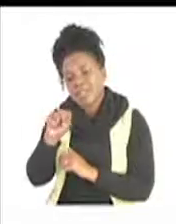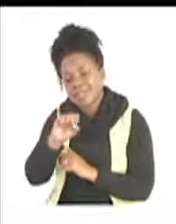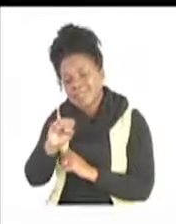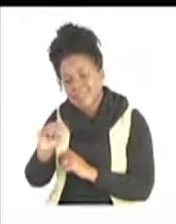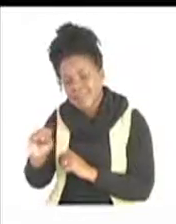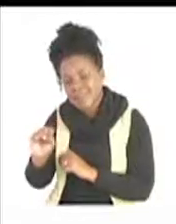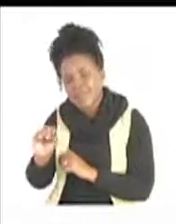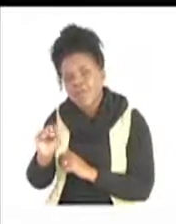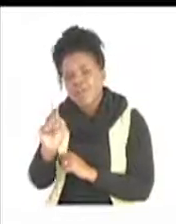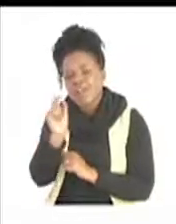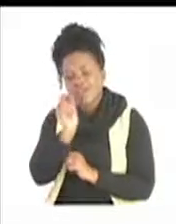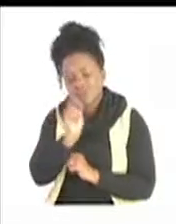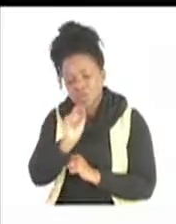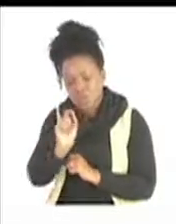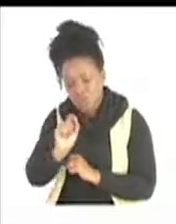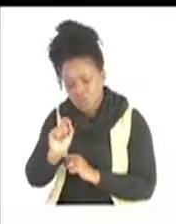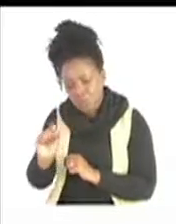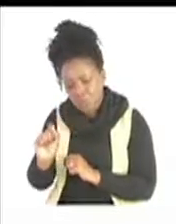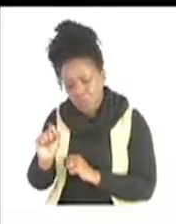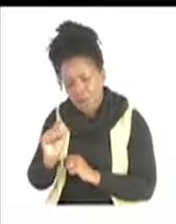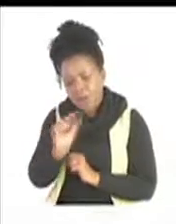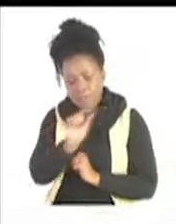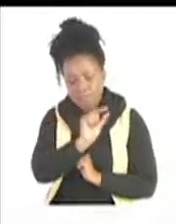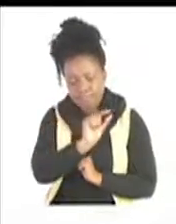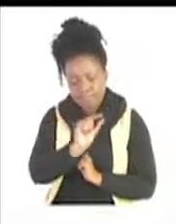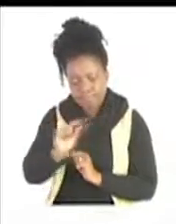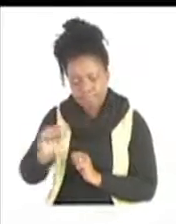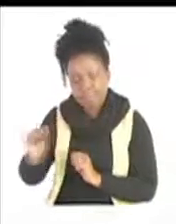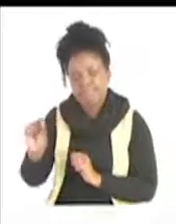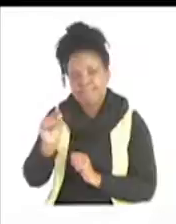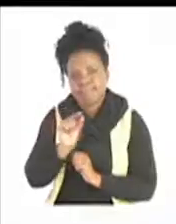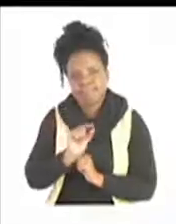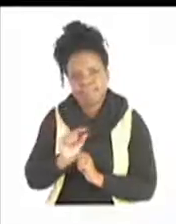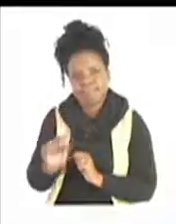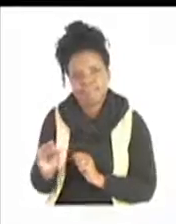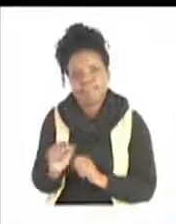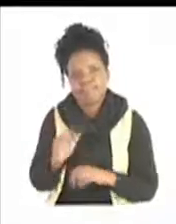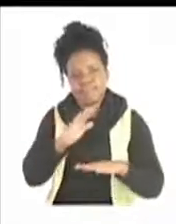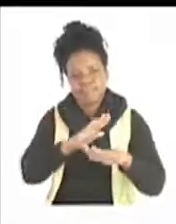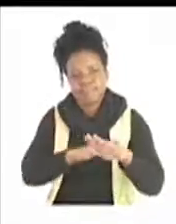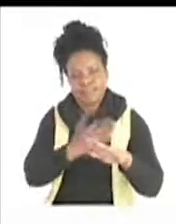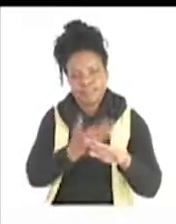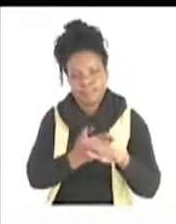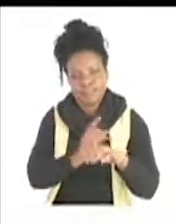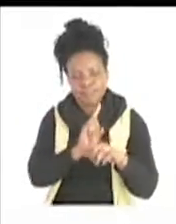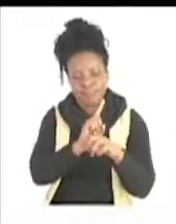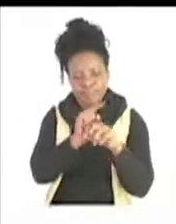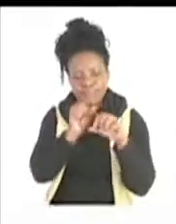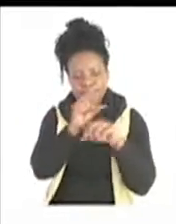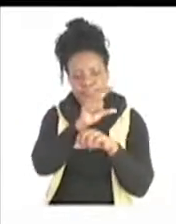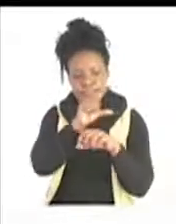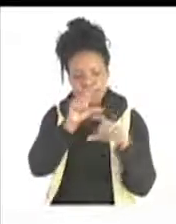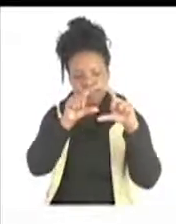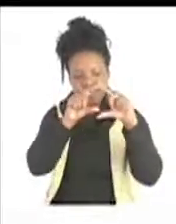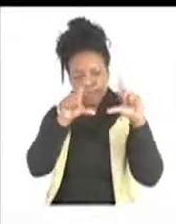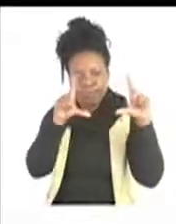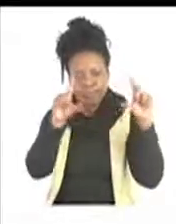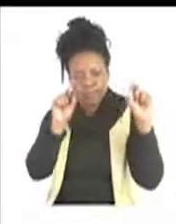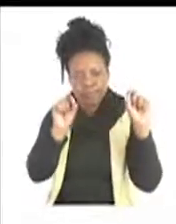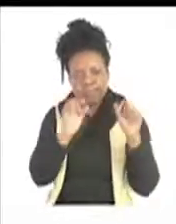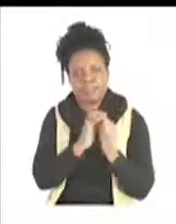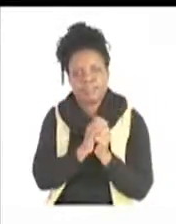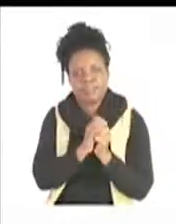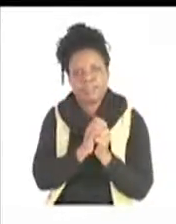example myself. Now, you are going to write a sentence using a